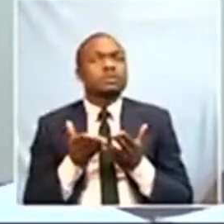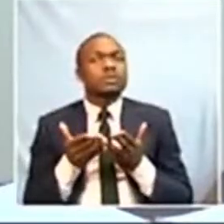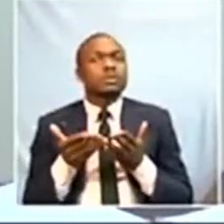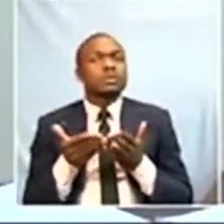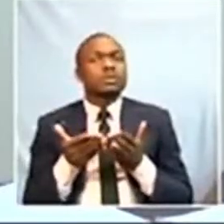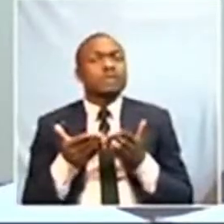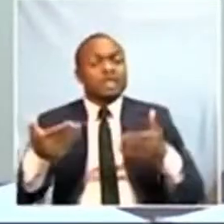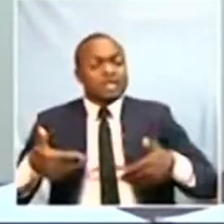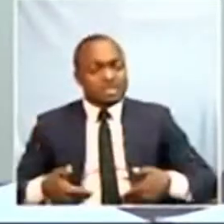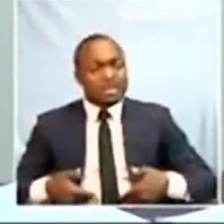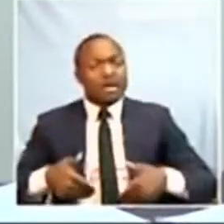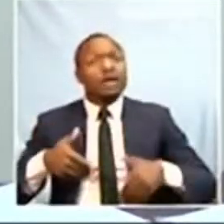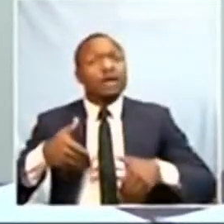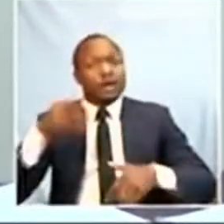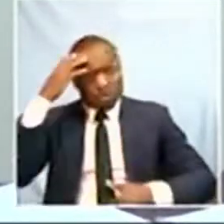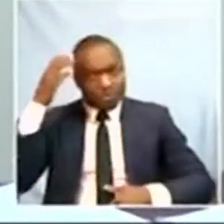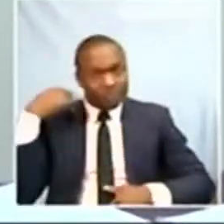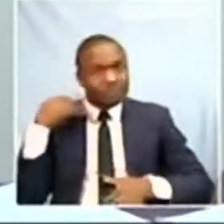officers,